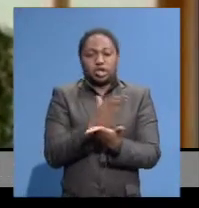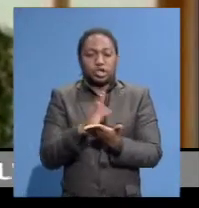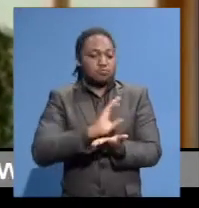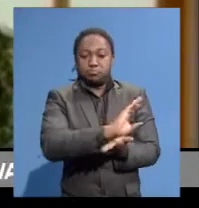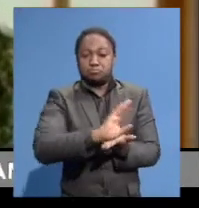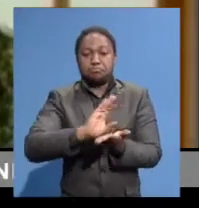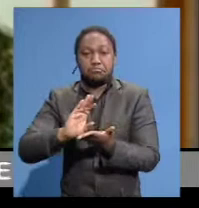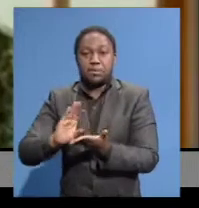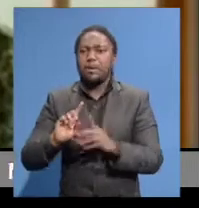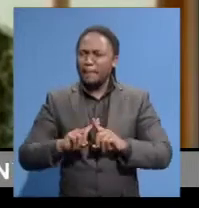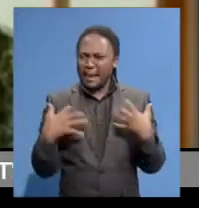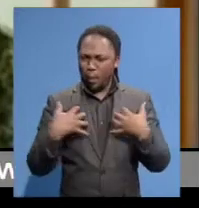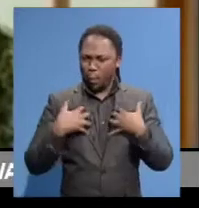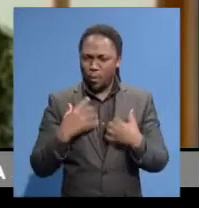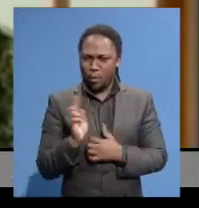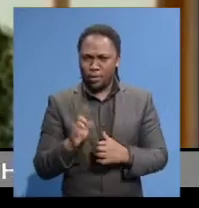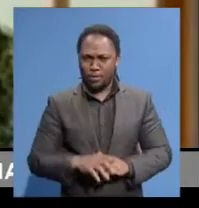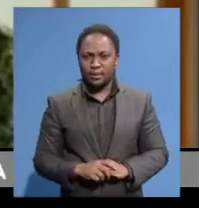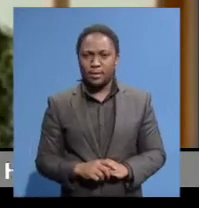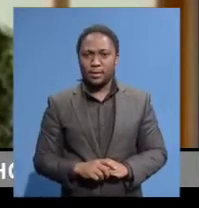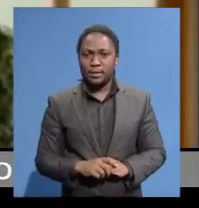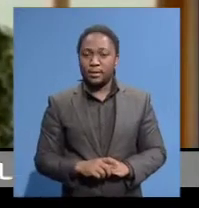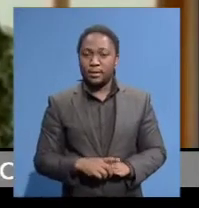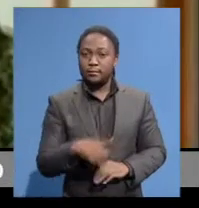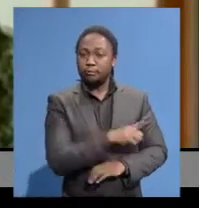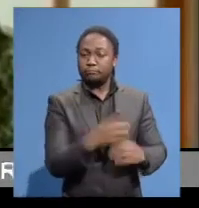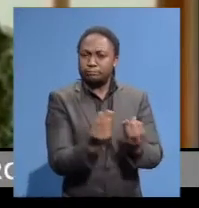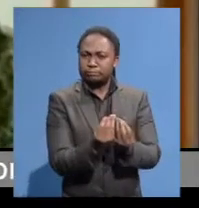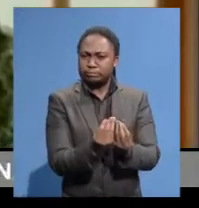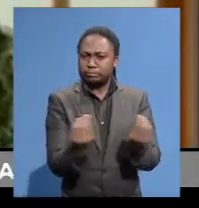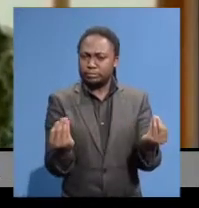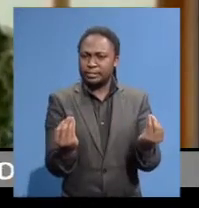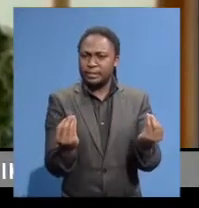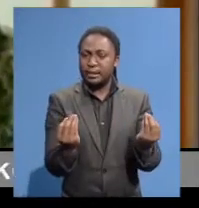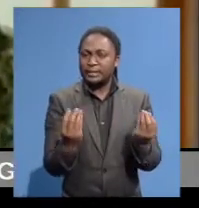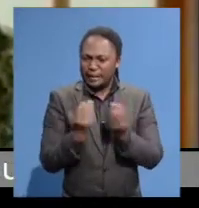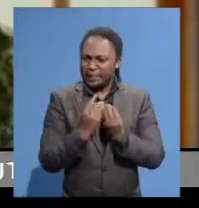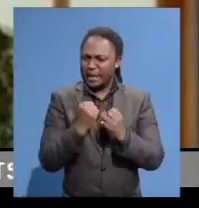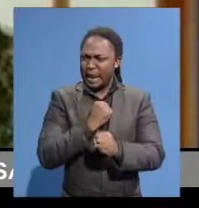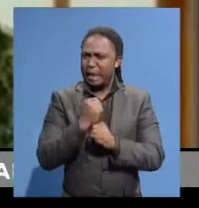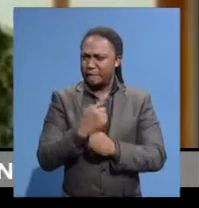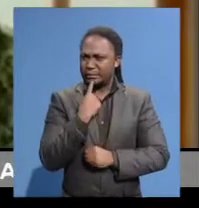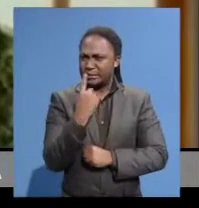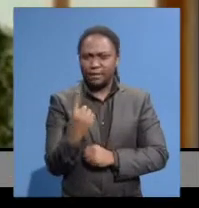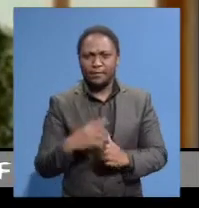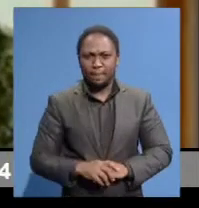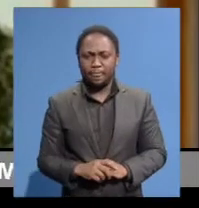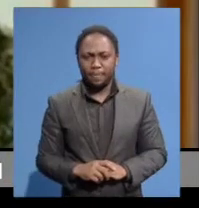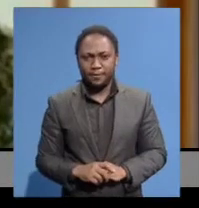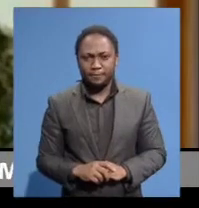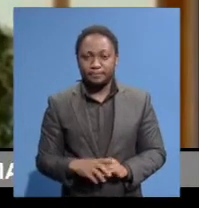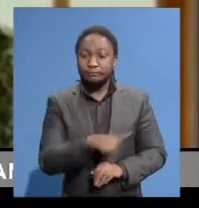But what worried me was the statement which they did not articulate. What they were